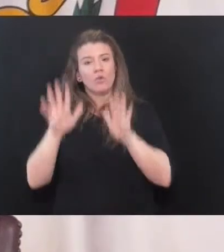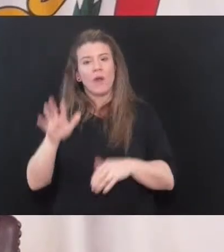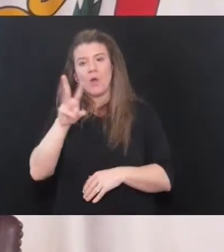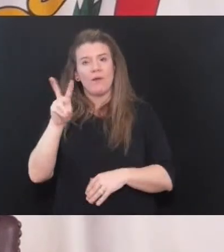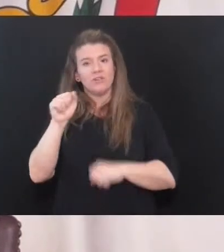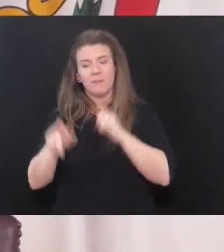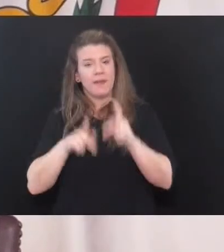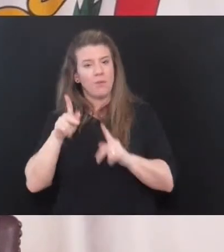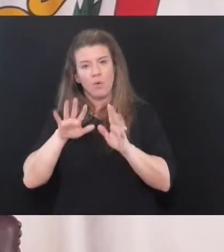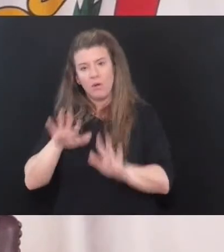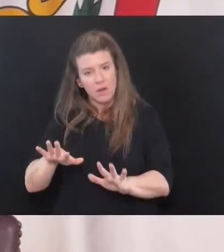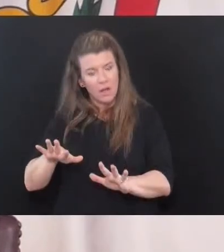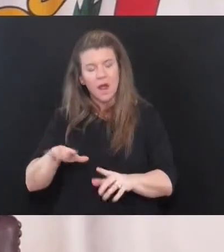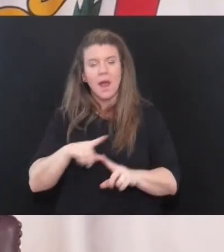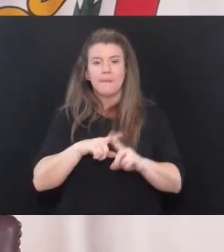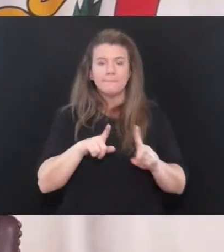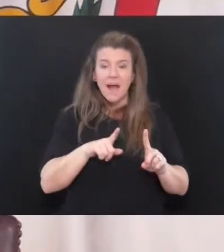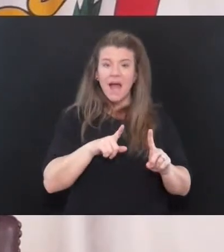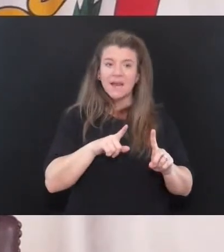other thing I want to say is,